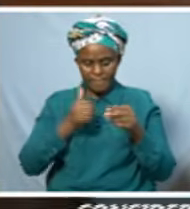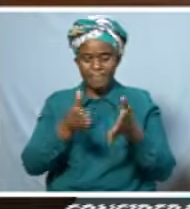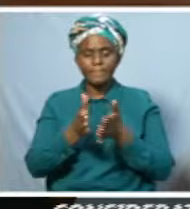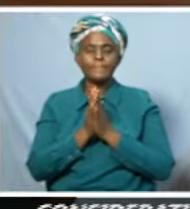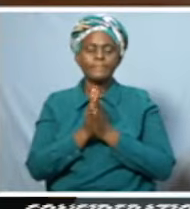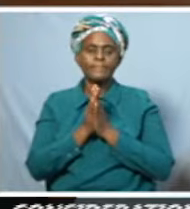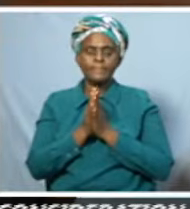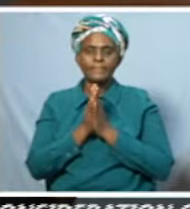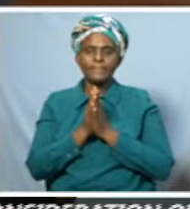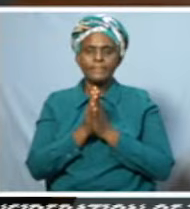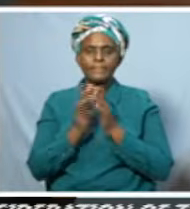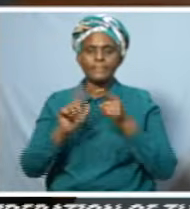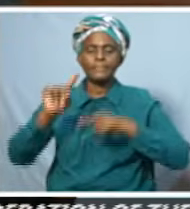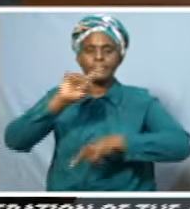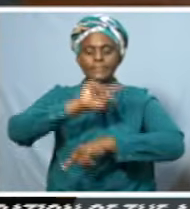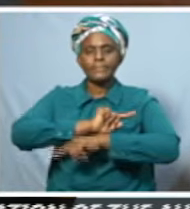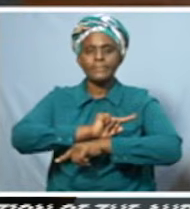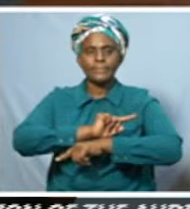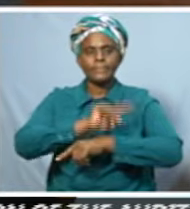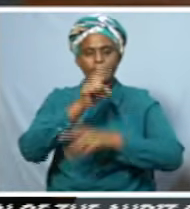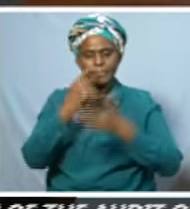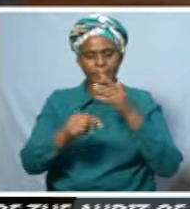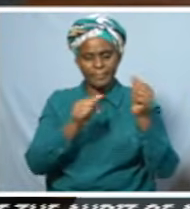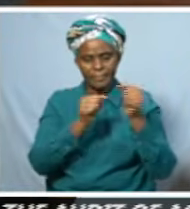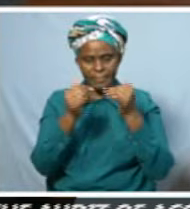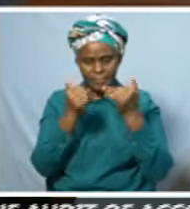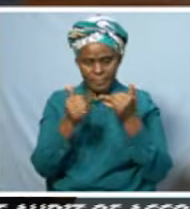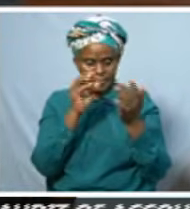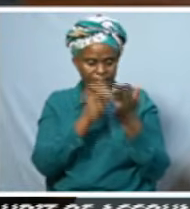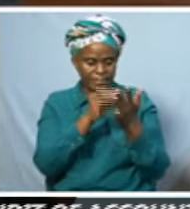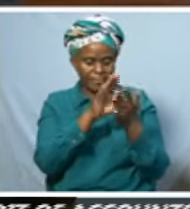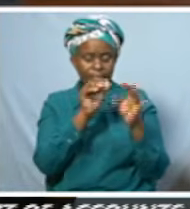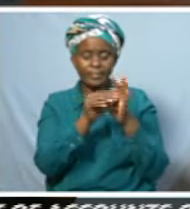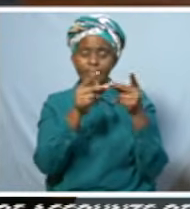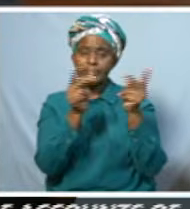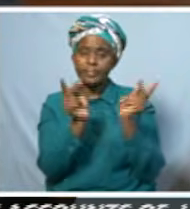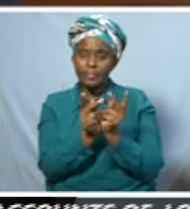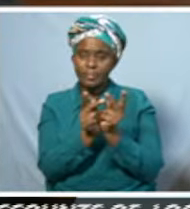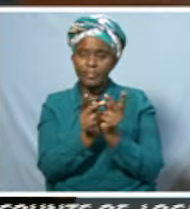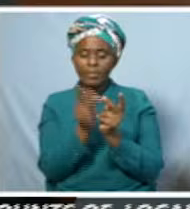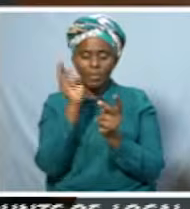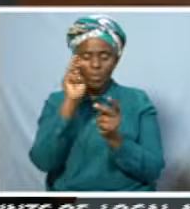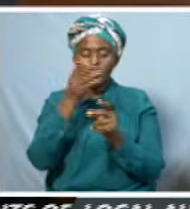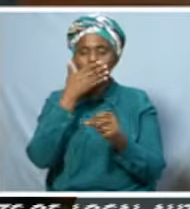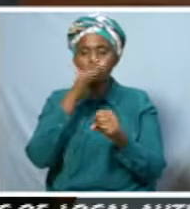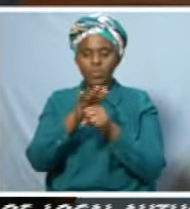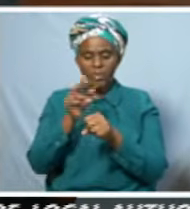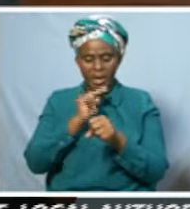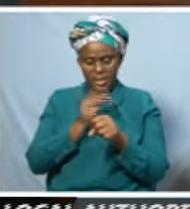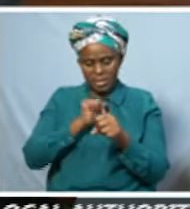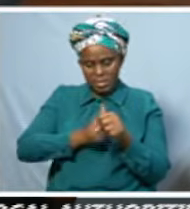on today, what systems now are in place that will guarantee us that you won't come back